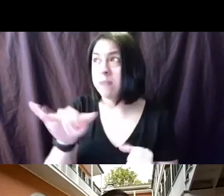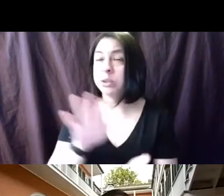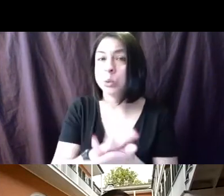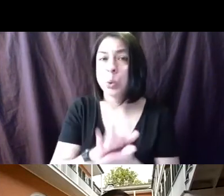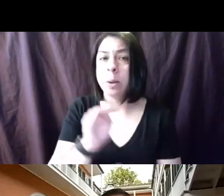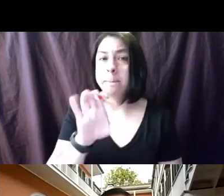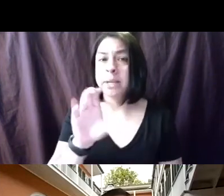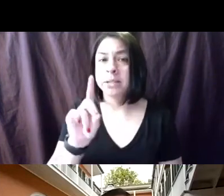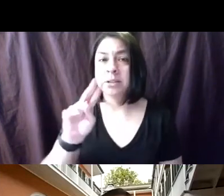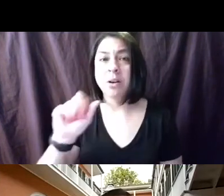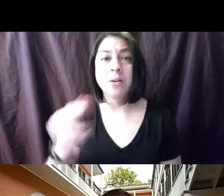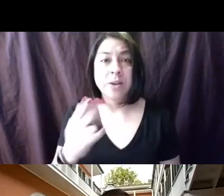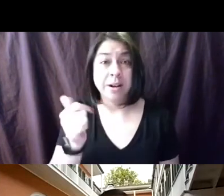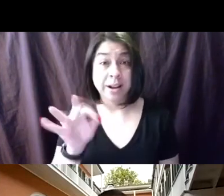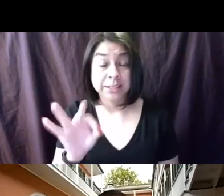19.